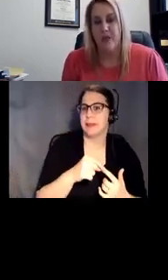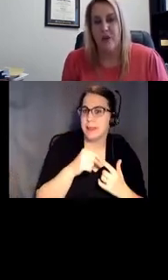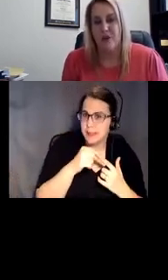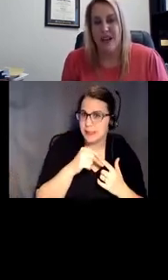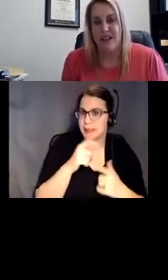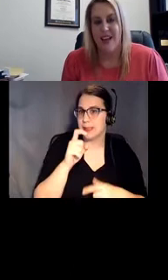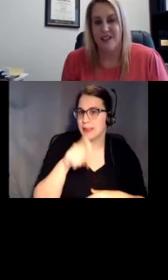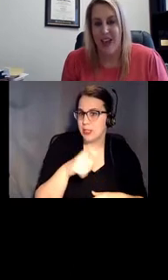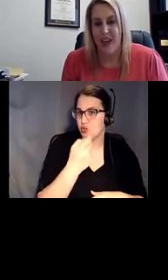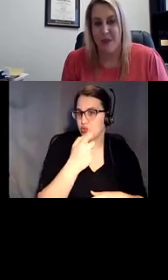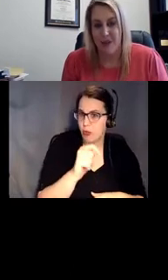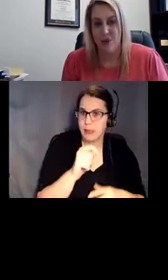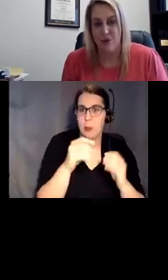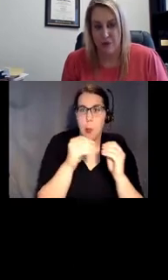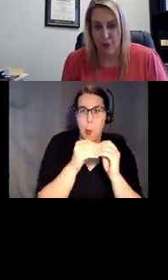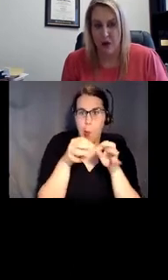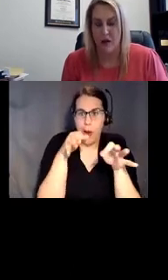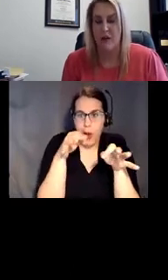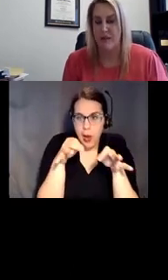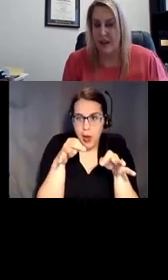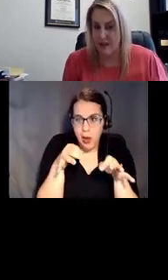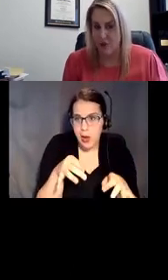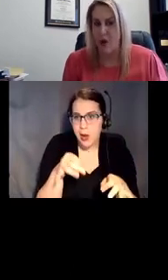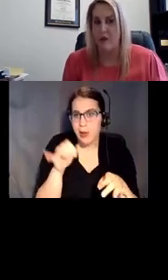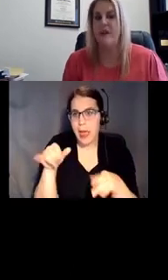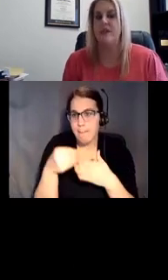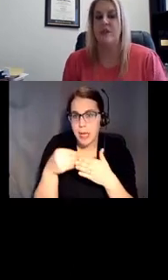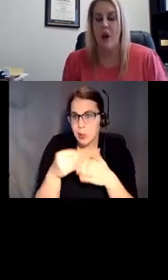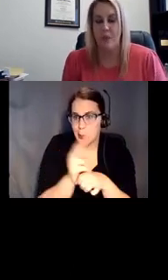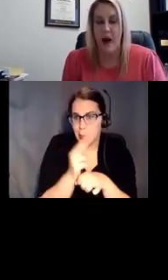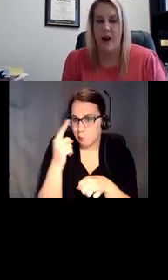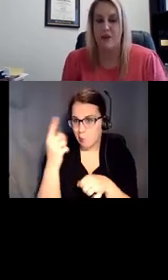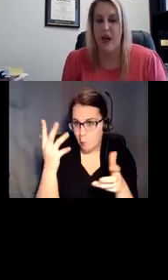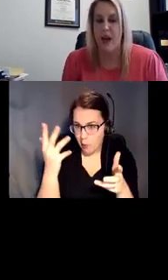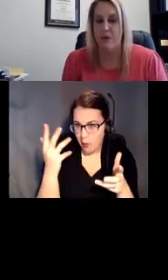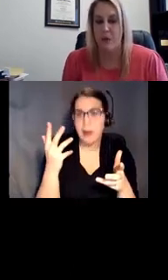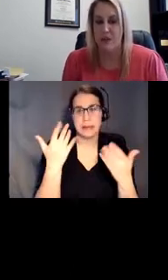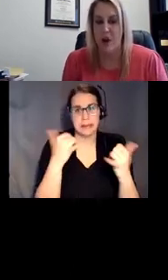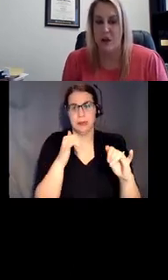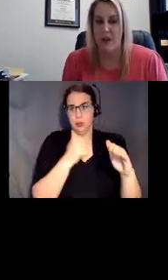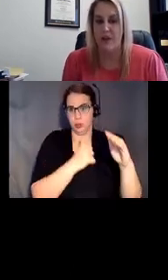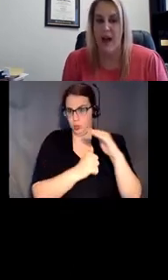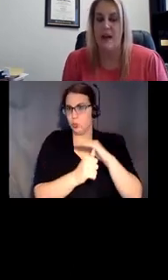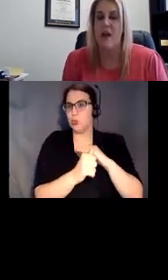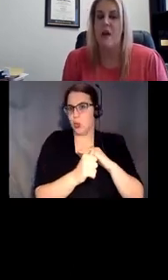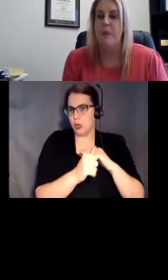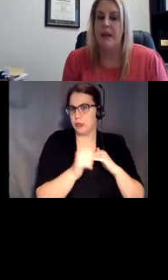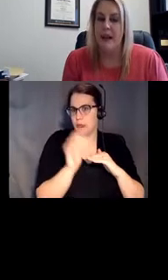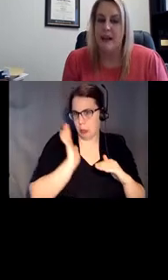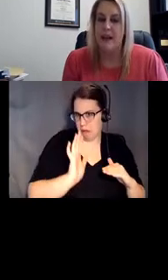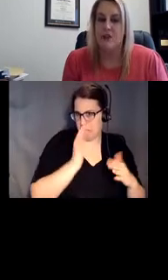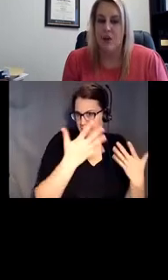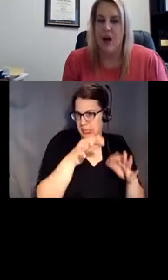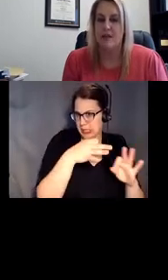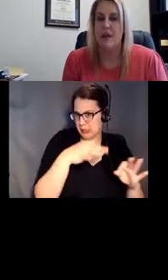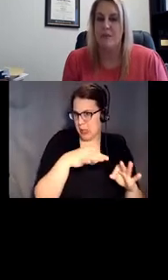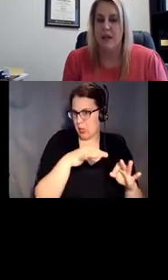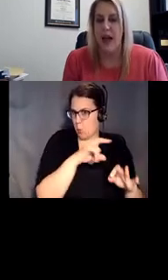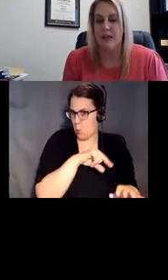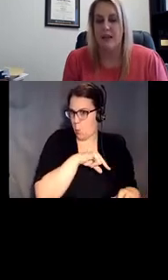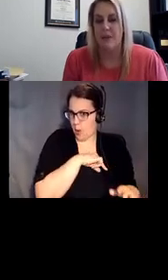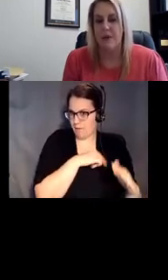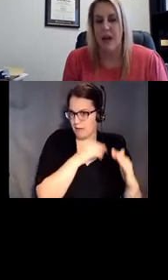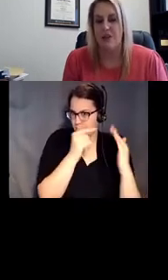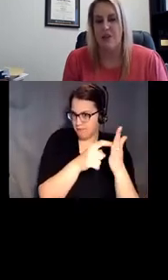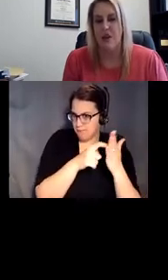about what those assets can be used for. That still qualifies under our prior slide where we talked about that. But any trust can be